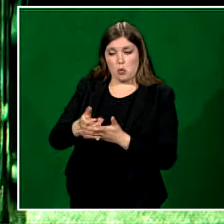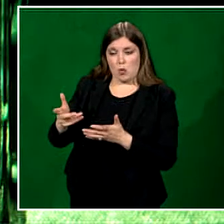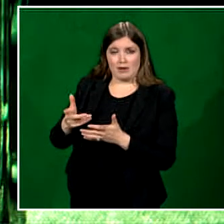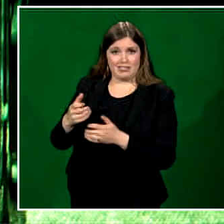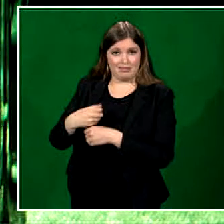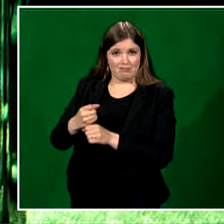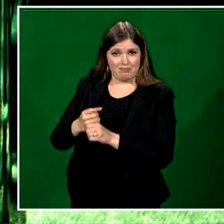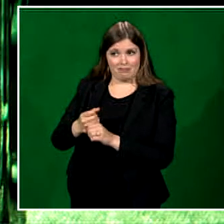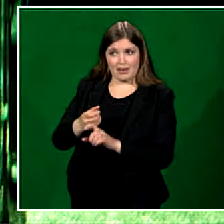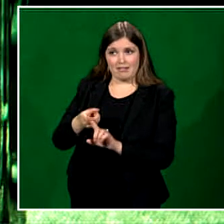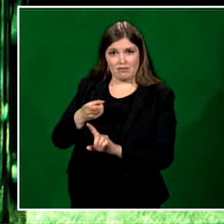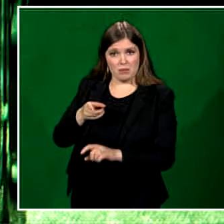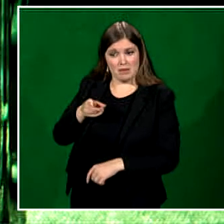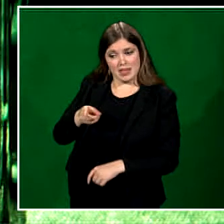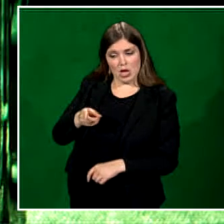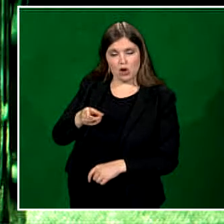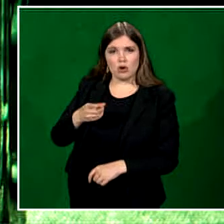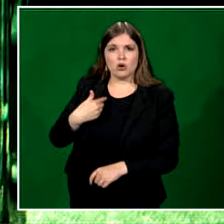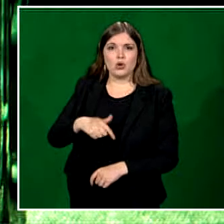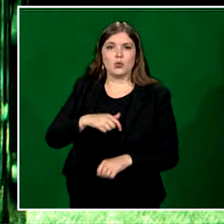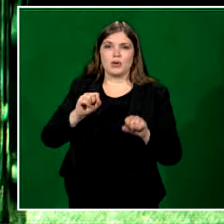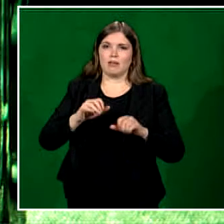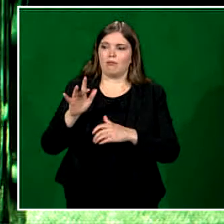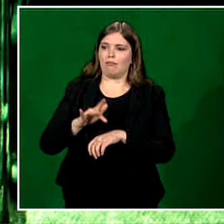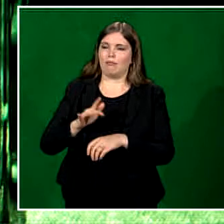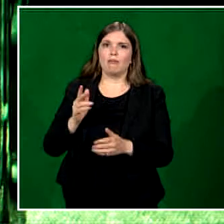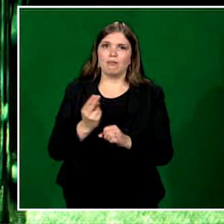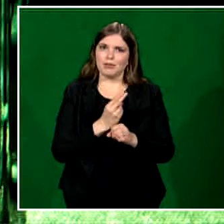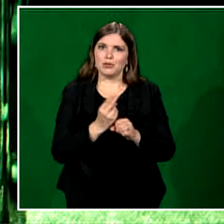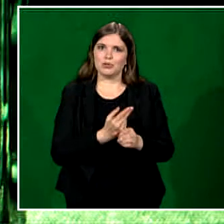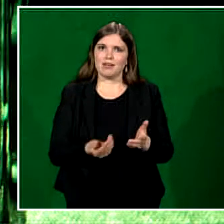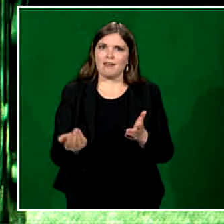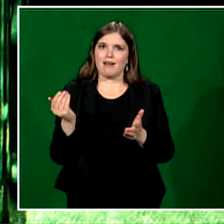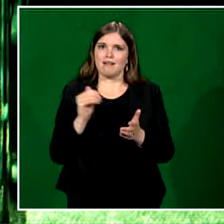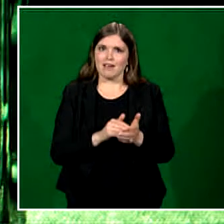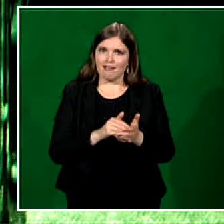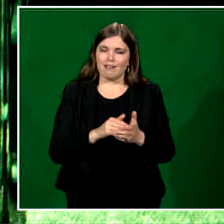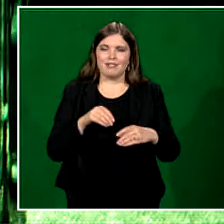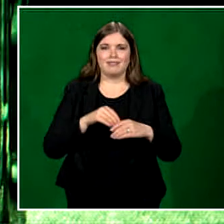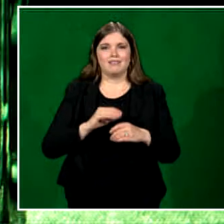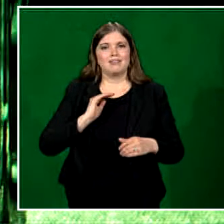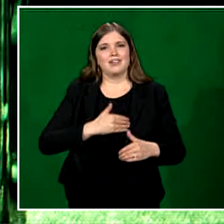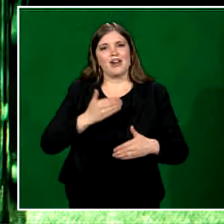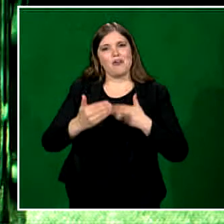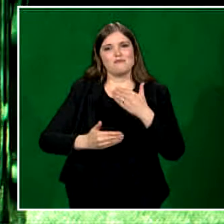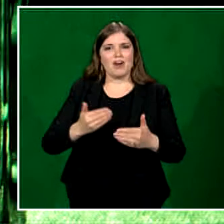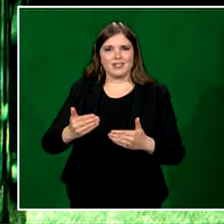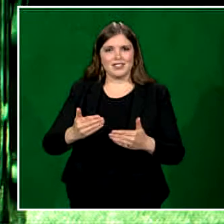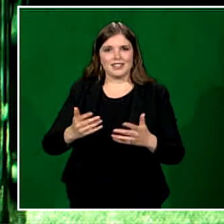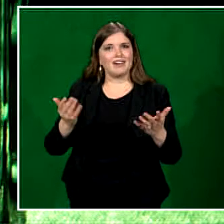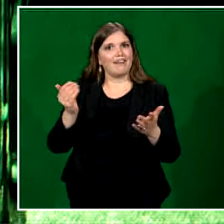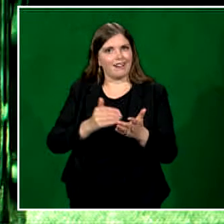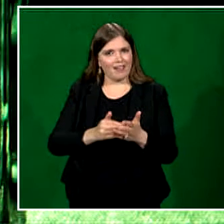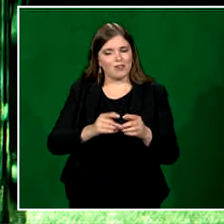they have been harvested, we will then use that waste again, then our process will start in a circular